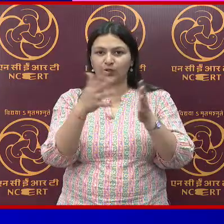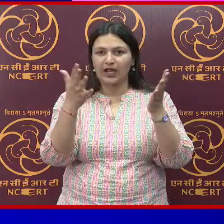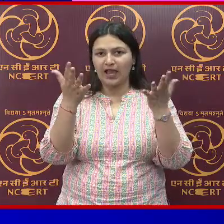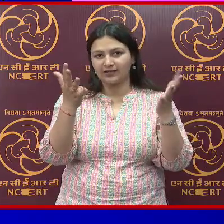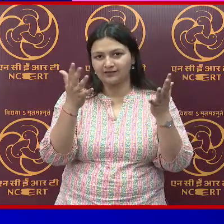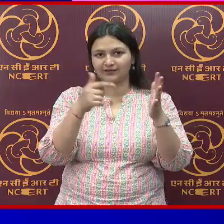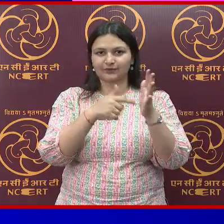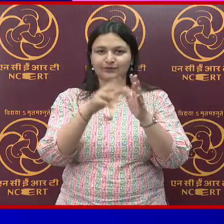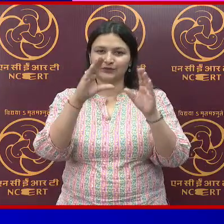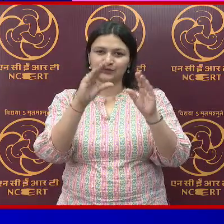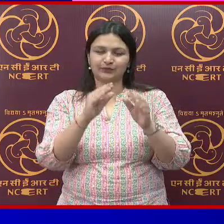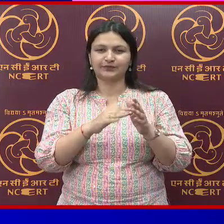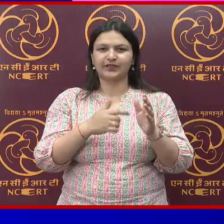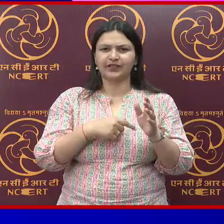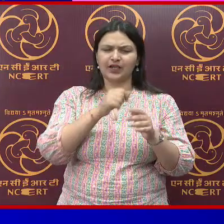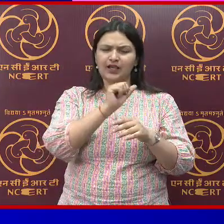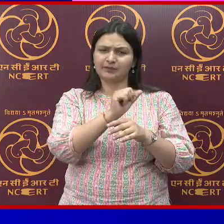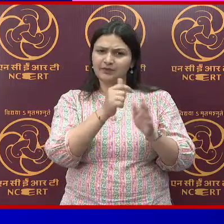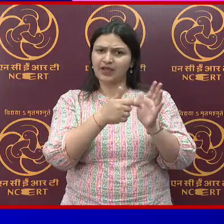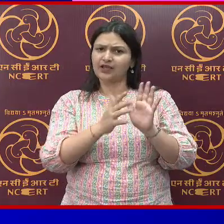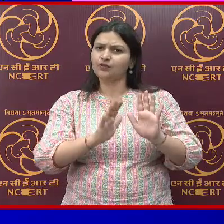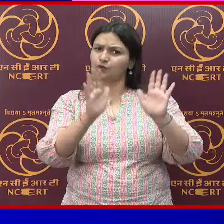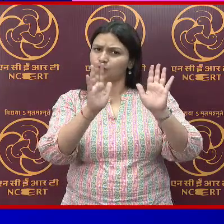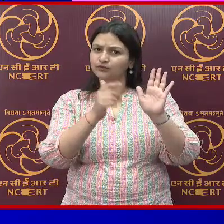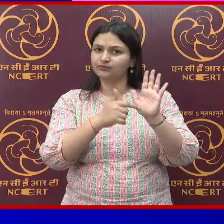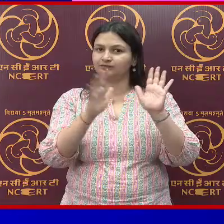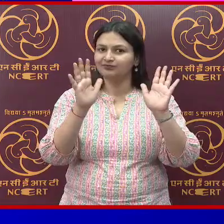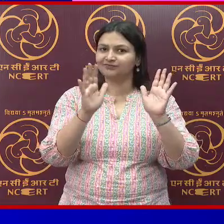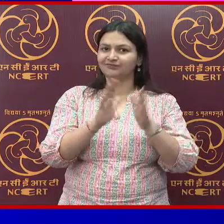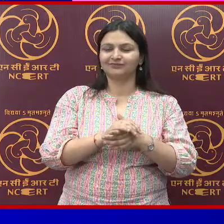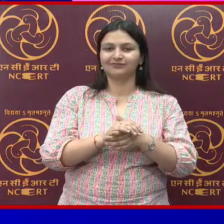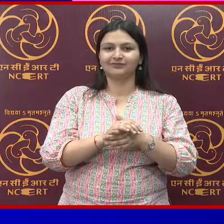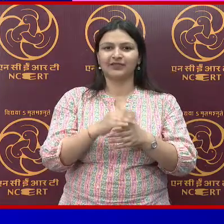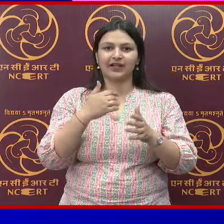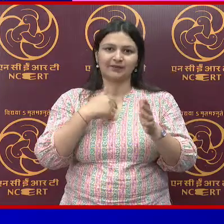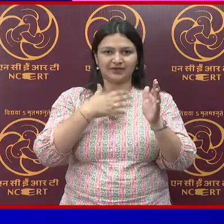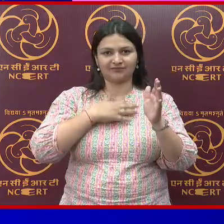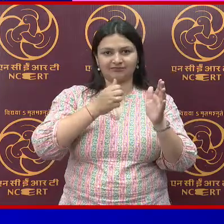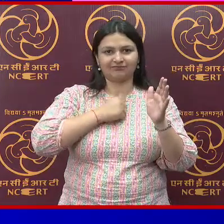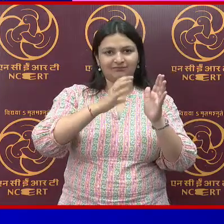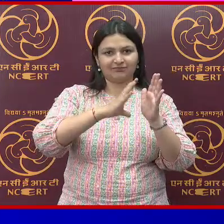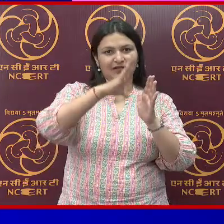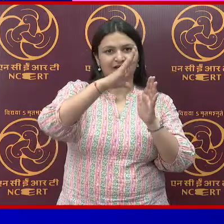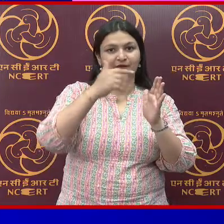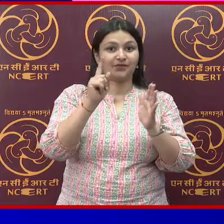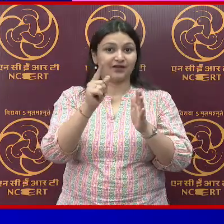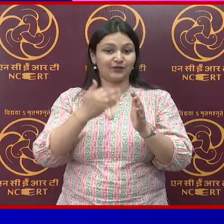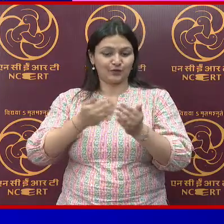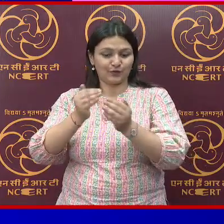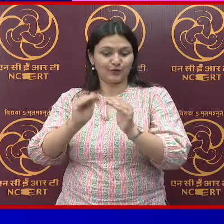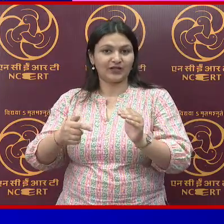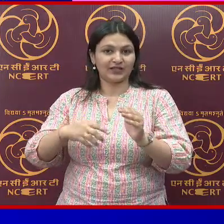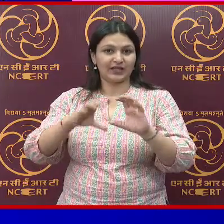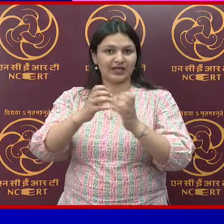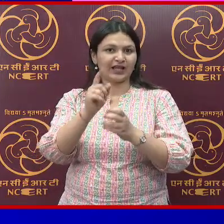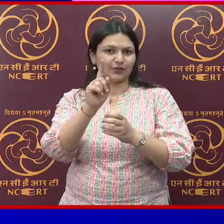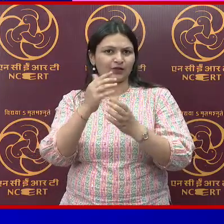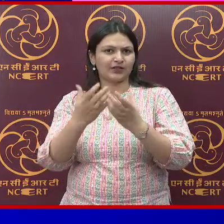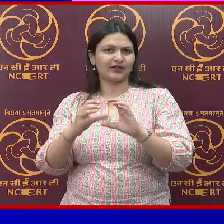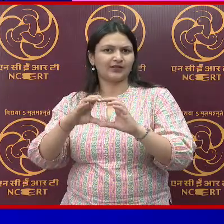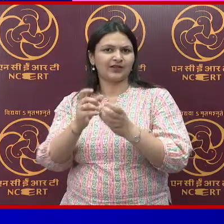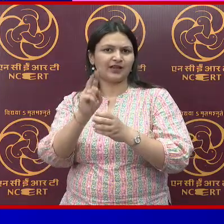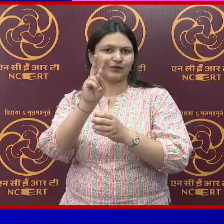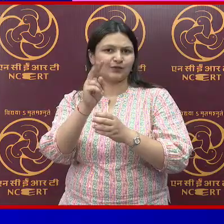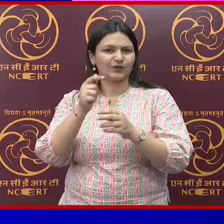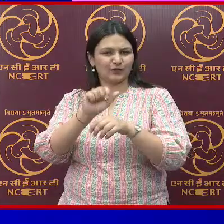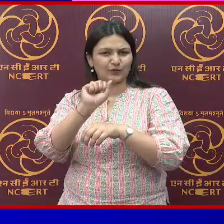would want you to show your hands. Yes, like this. two little hands. Okay, and ours are a bit big, and small children of class 1, class 2, they have little